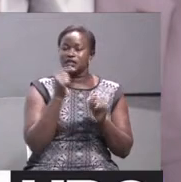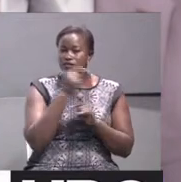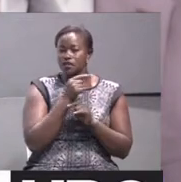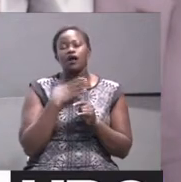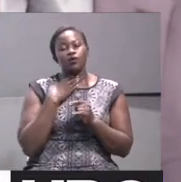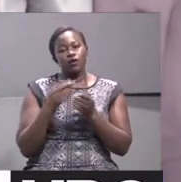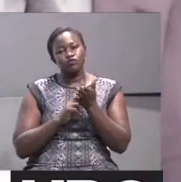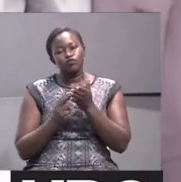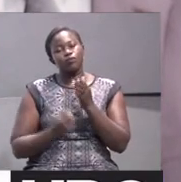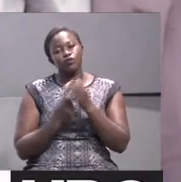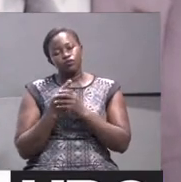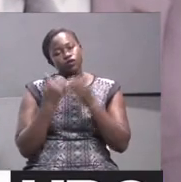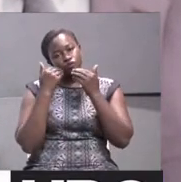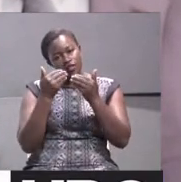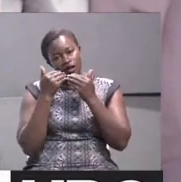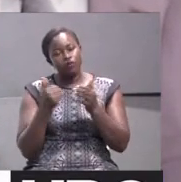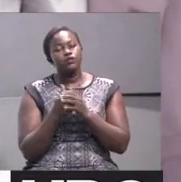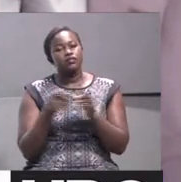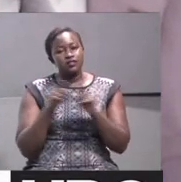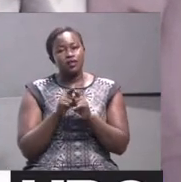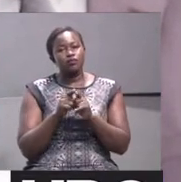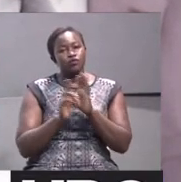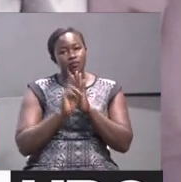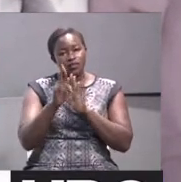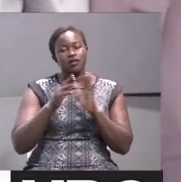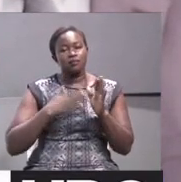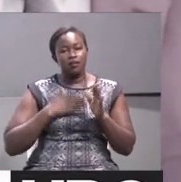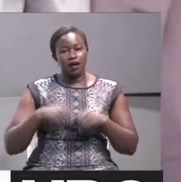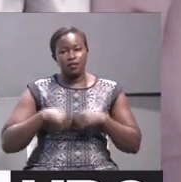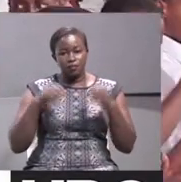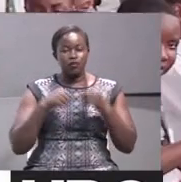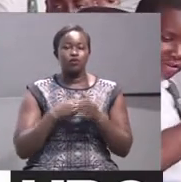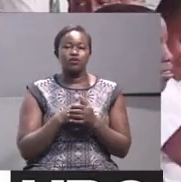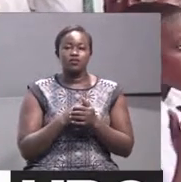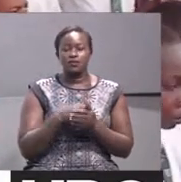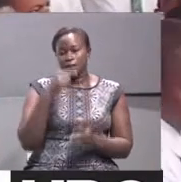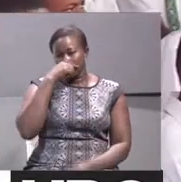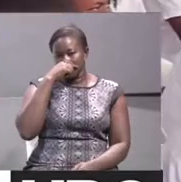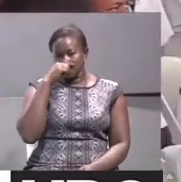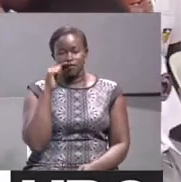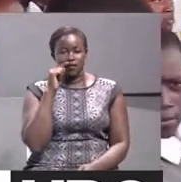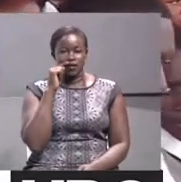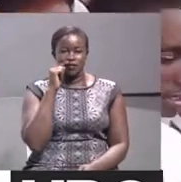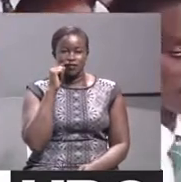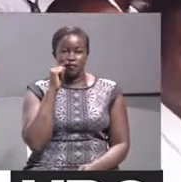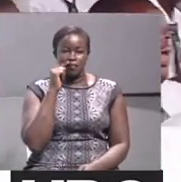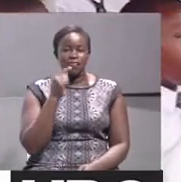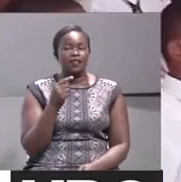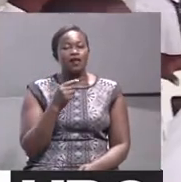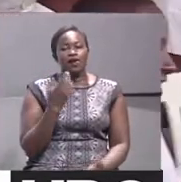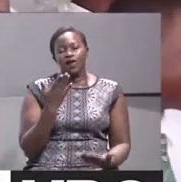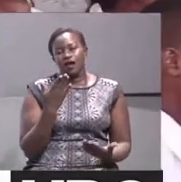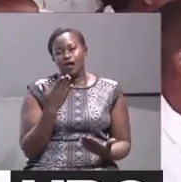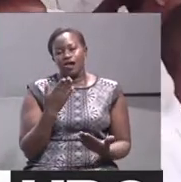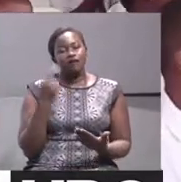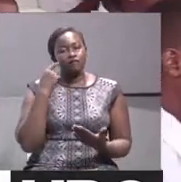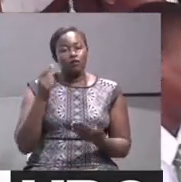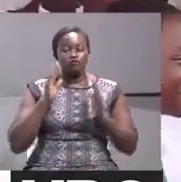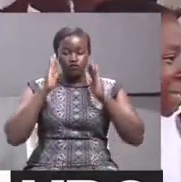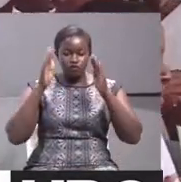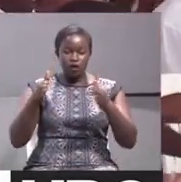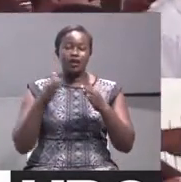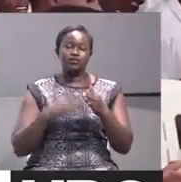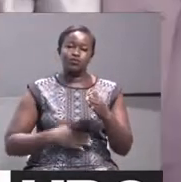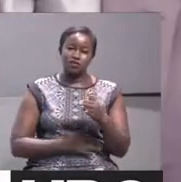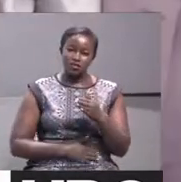you and on behalf of my boss, Savalwani Kaguta Yoweri Museveni, for this focus on science,